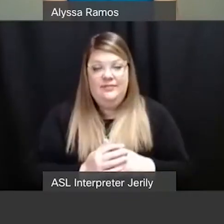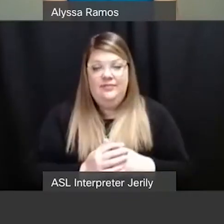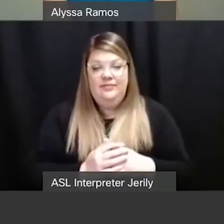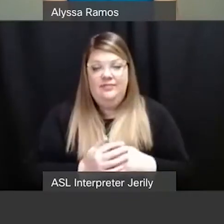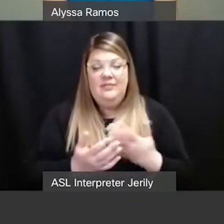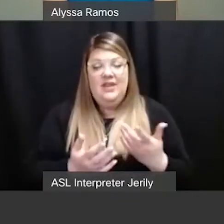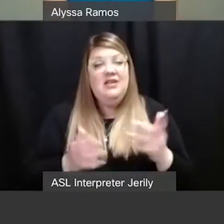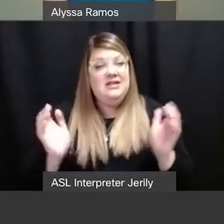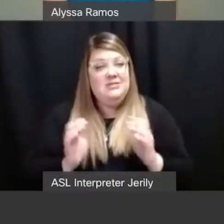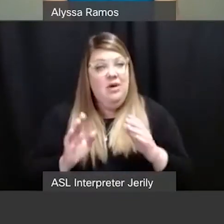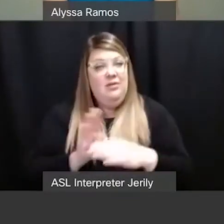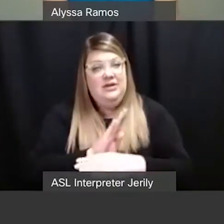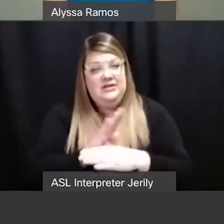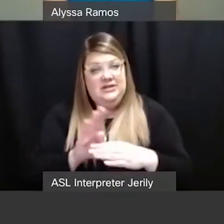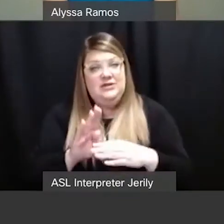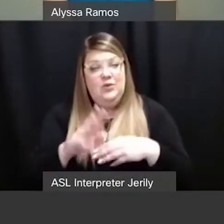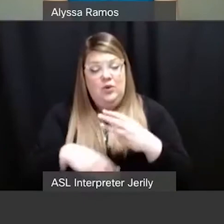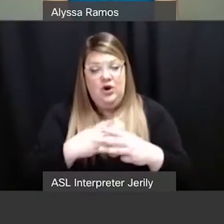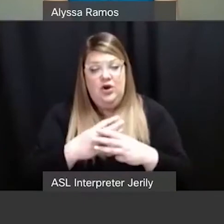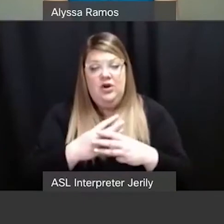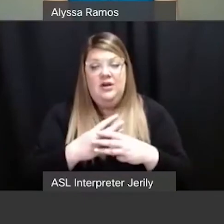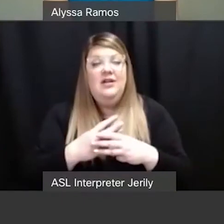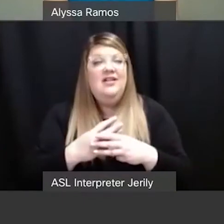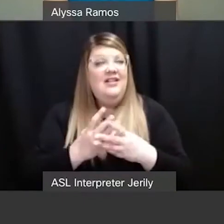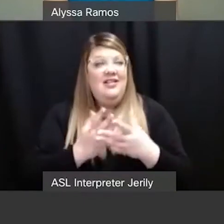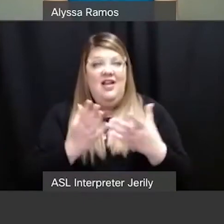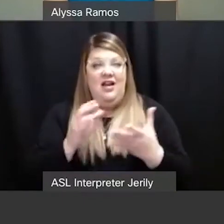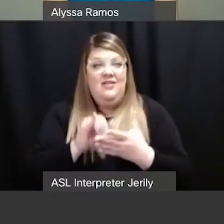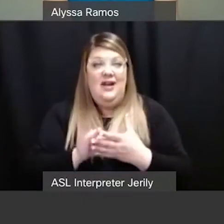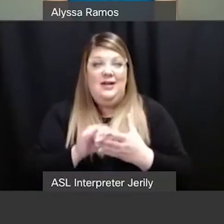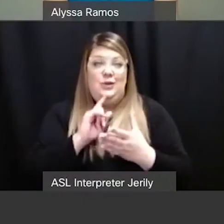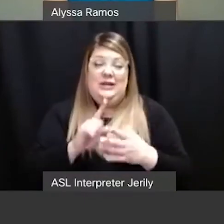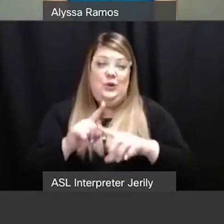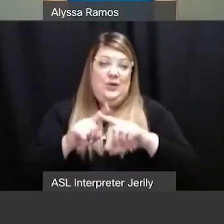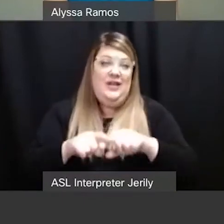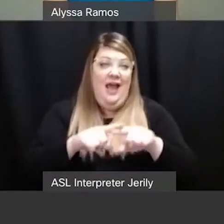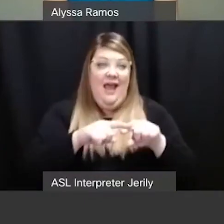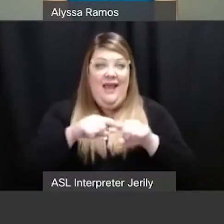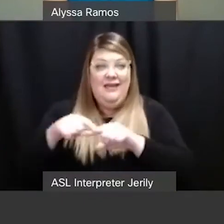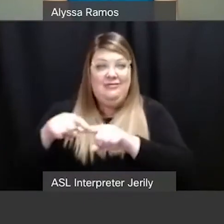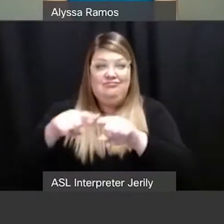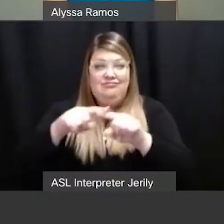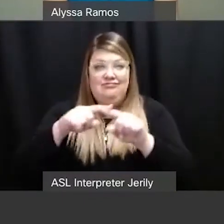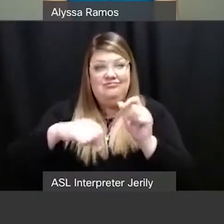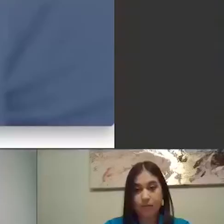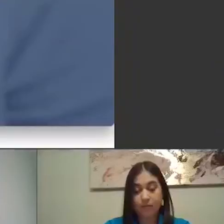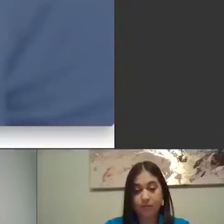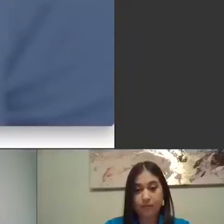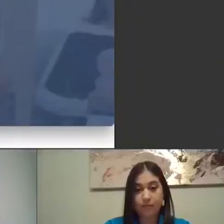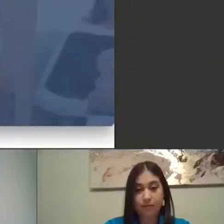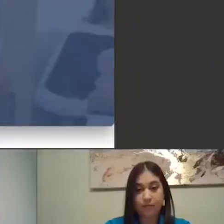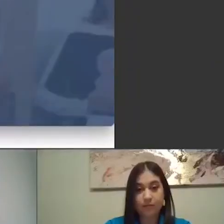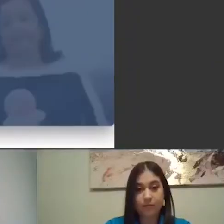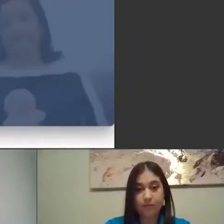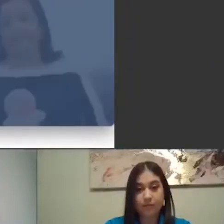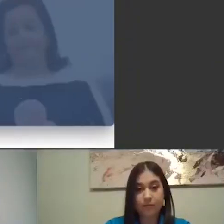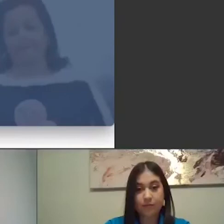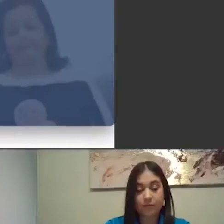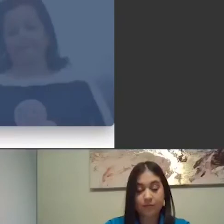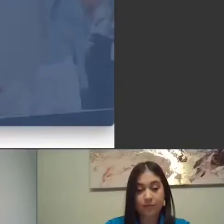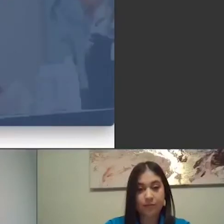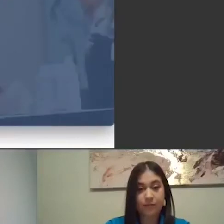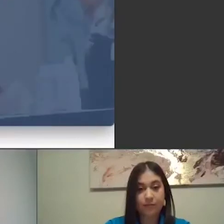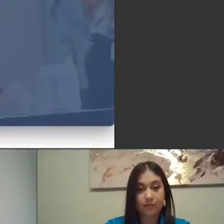In the small business world, a lot of it is relying on each other. And so for that purpose, we have on